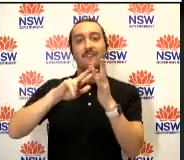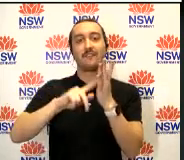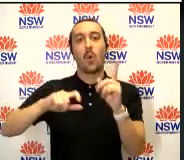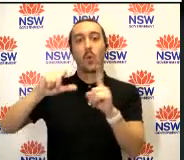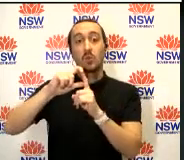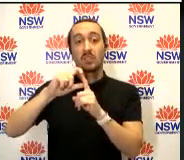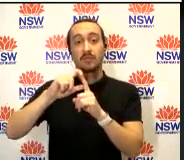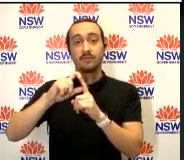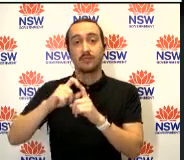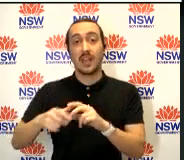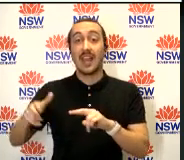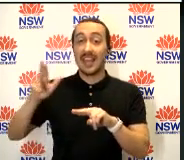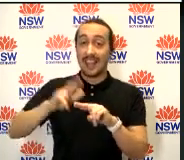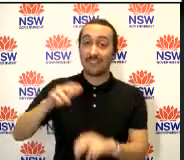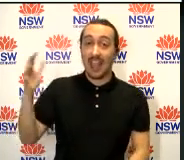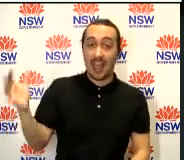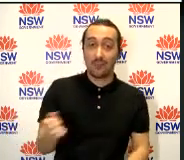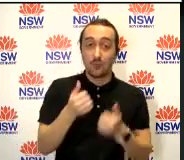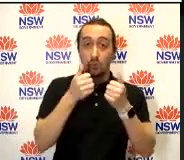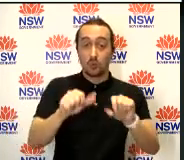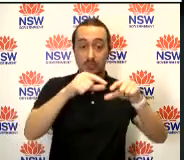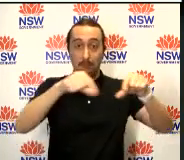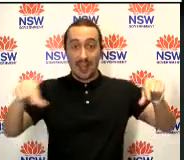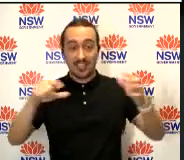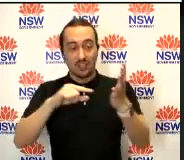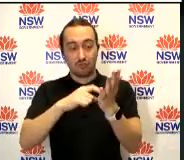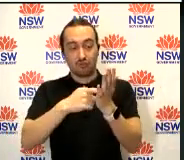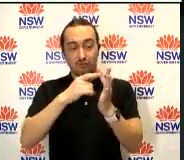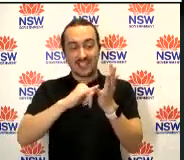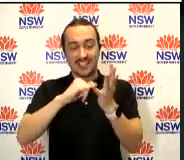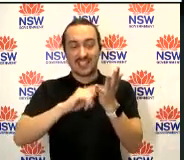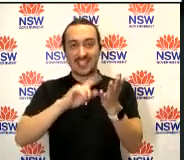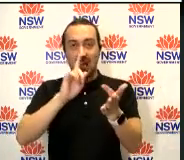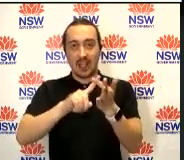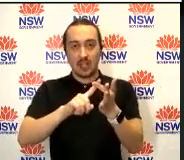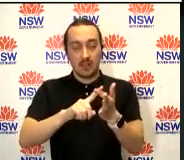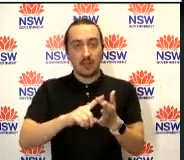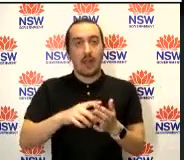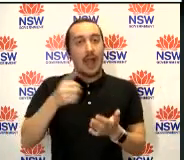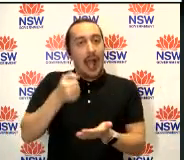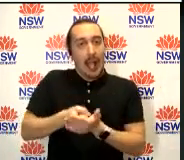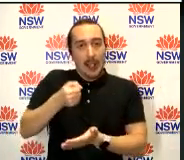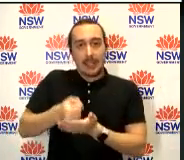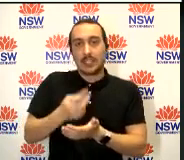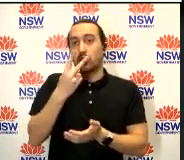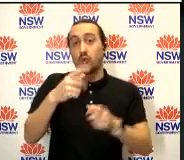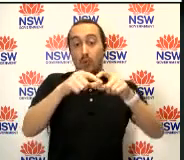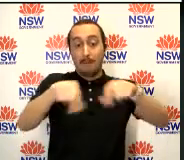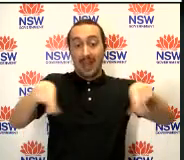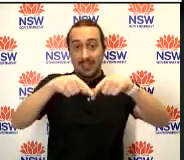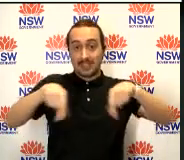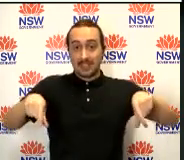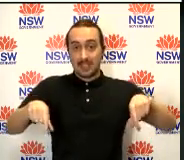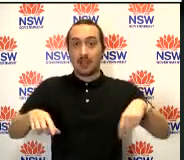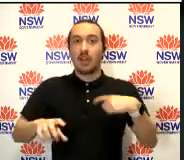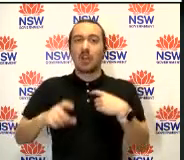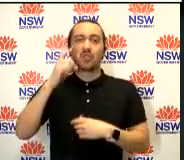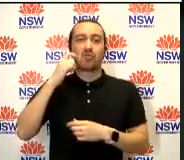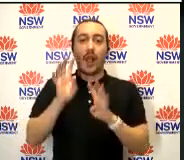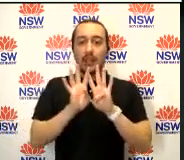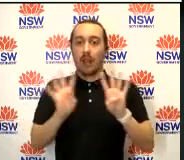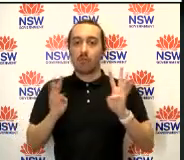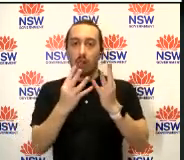trestle type setup, you must ensure that you have at least 2 planks with guardrails installed to prevent falls, and workers